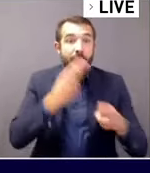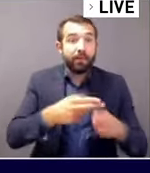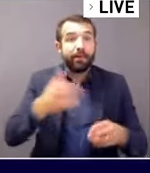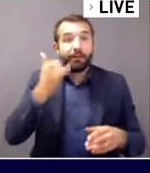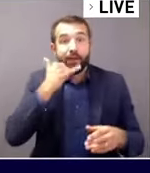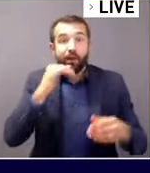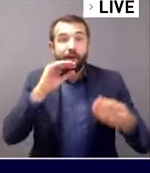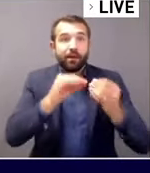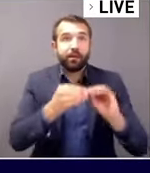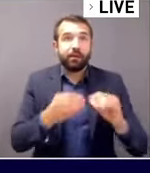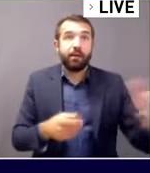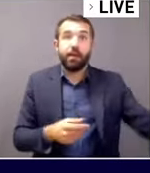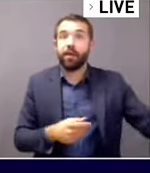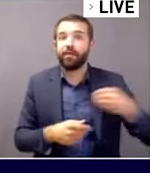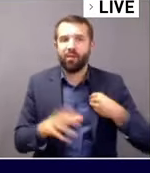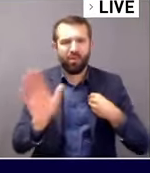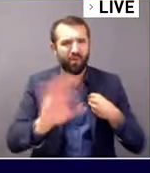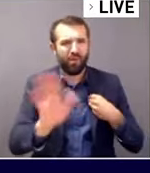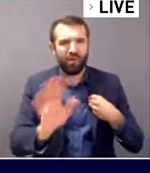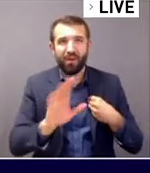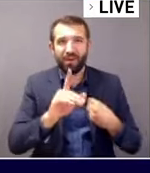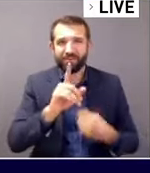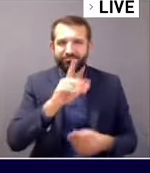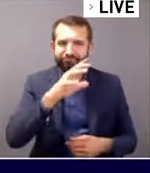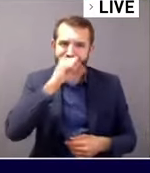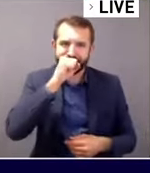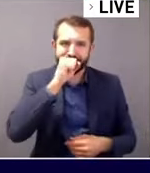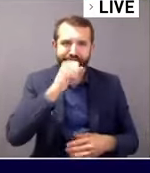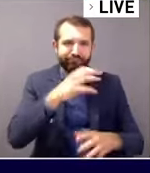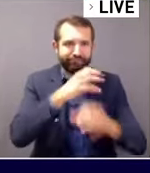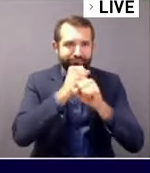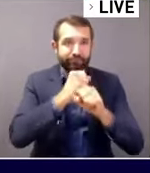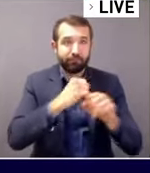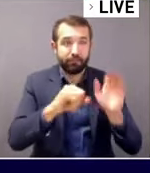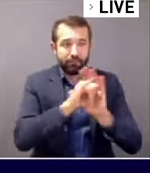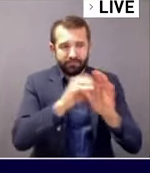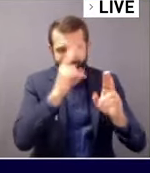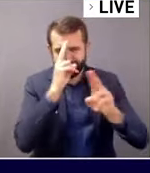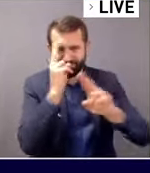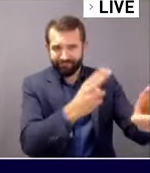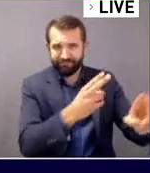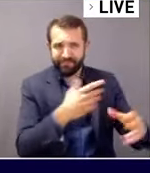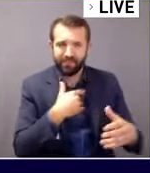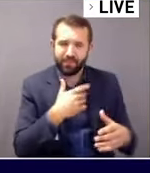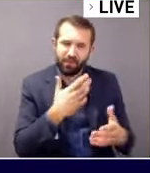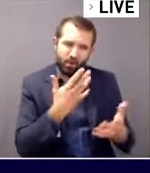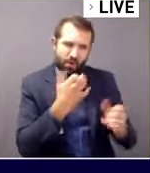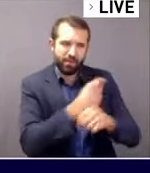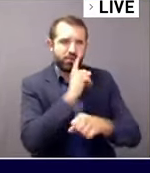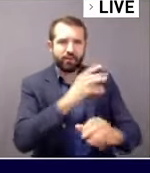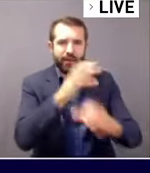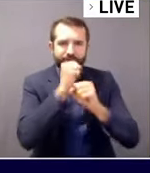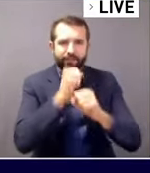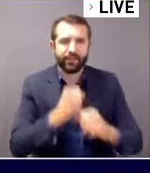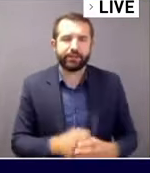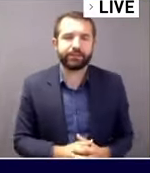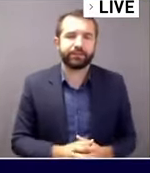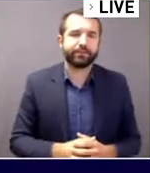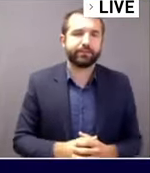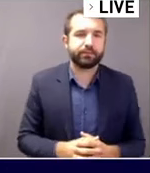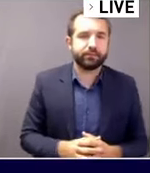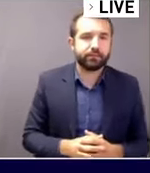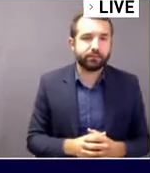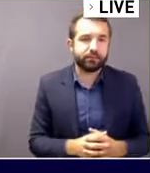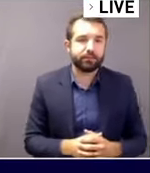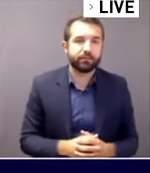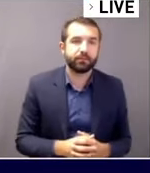name or phone number. If you're a positive case, your identity, your confidentiality remains shrouded in secrecy.